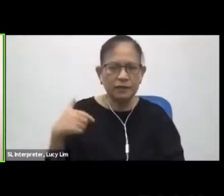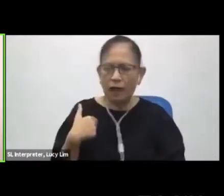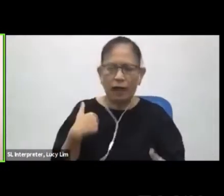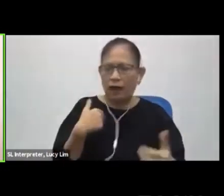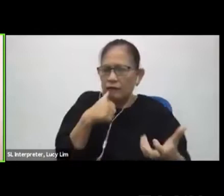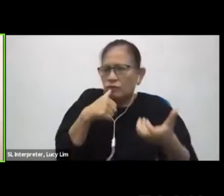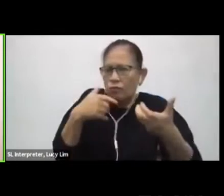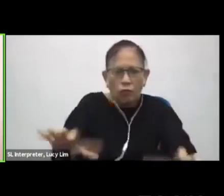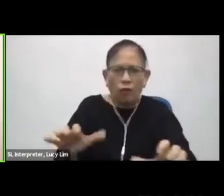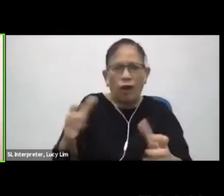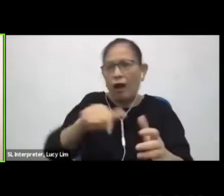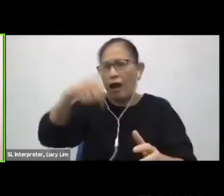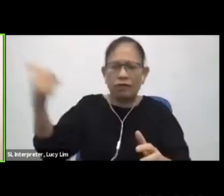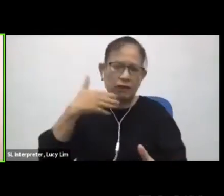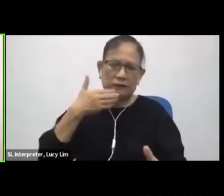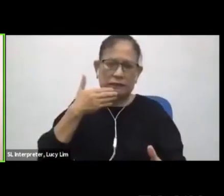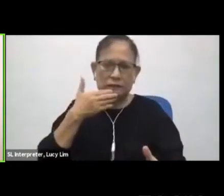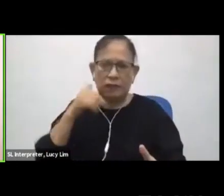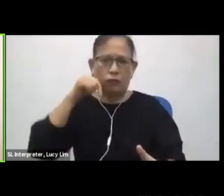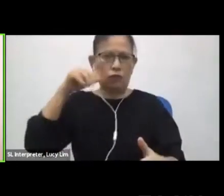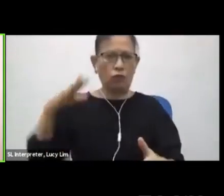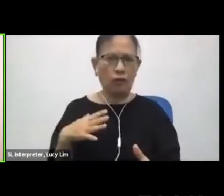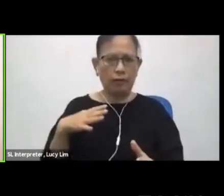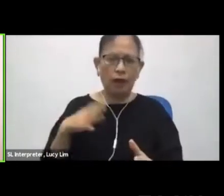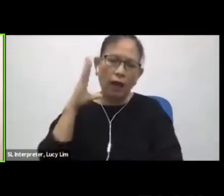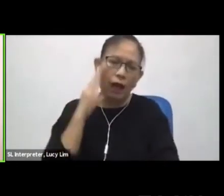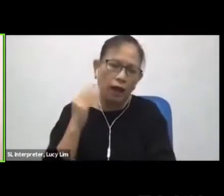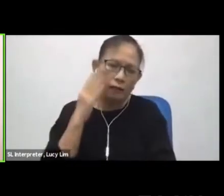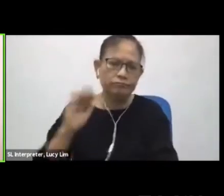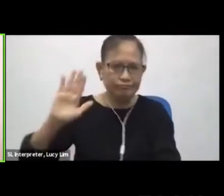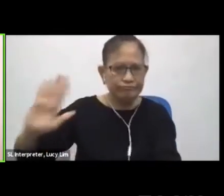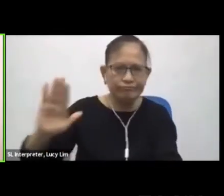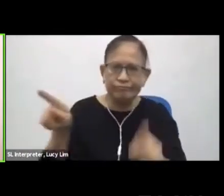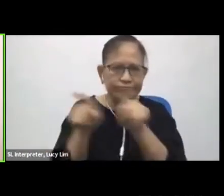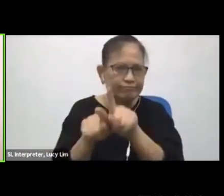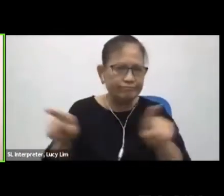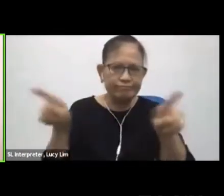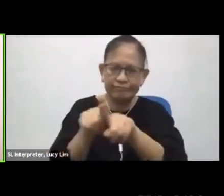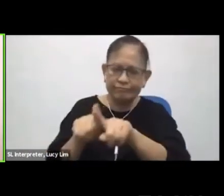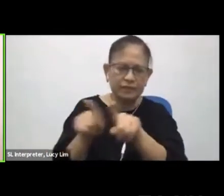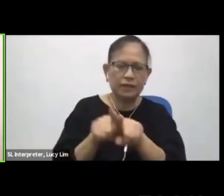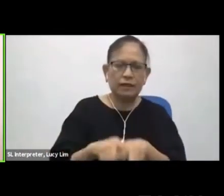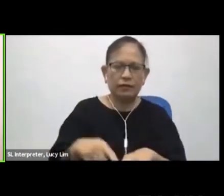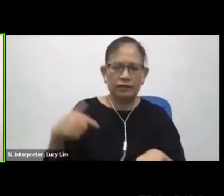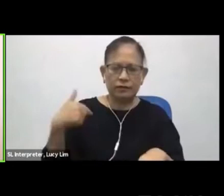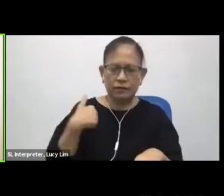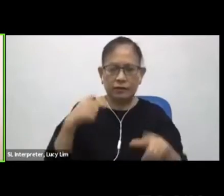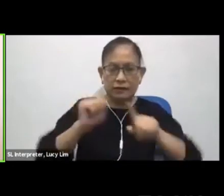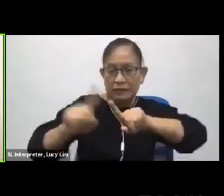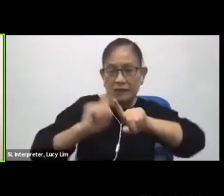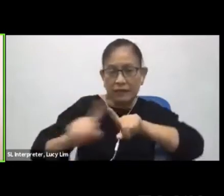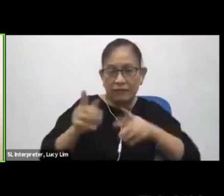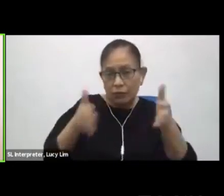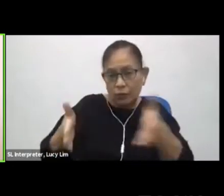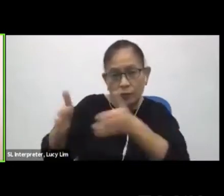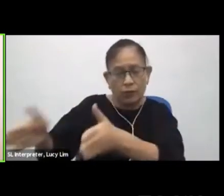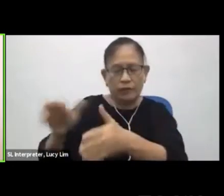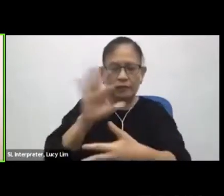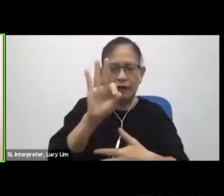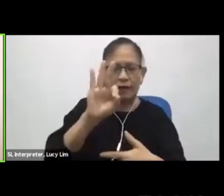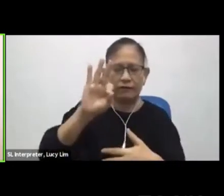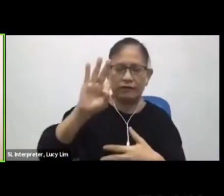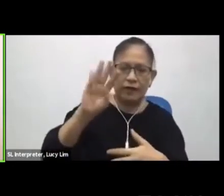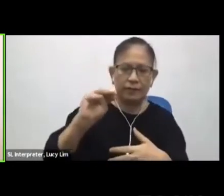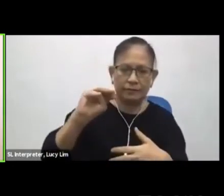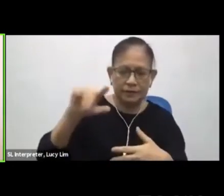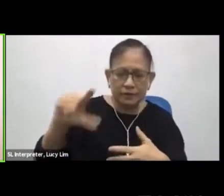young people or young other women to experience the same thing. All forms of FGMC are a violation of